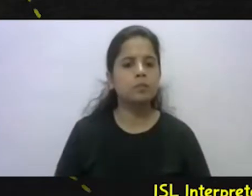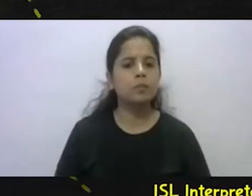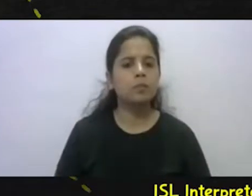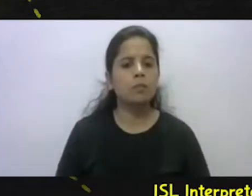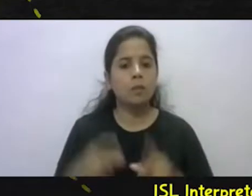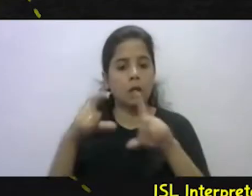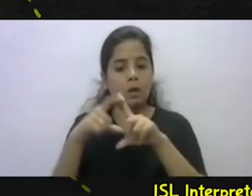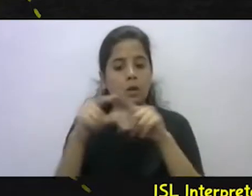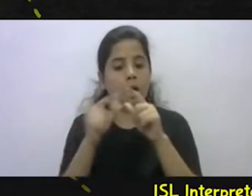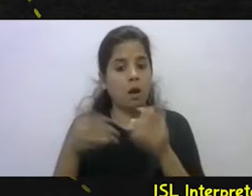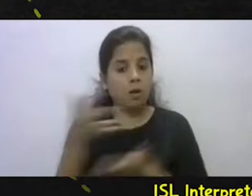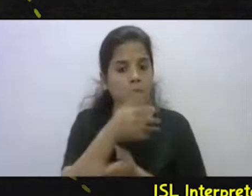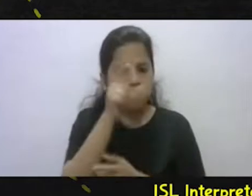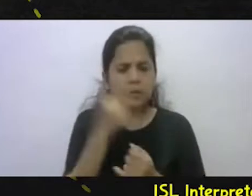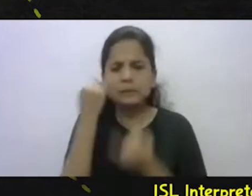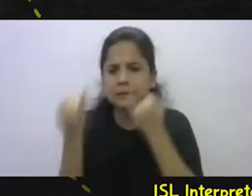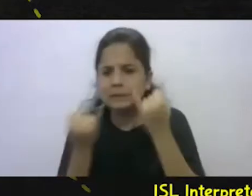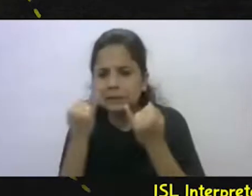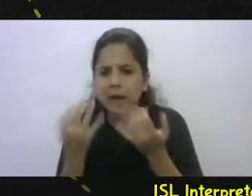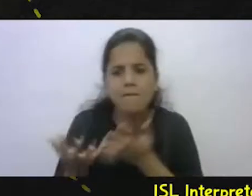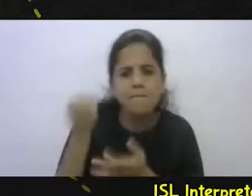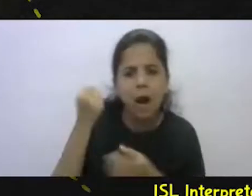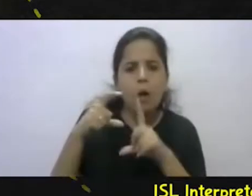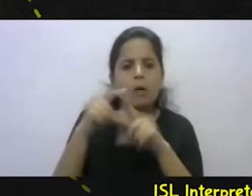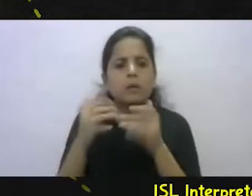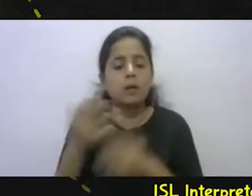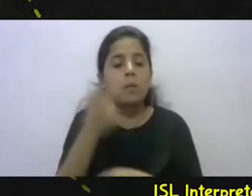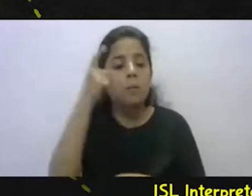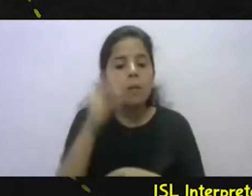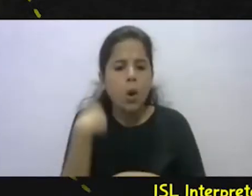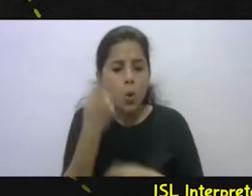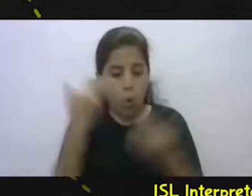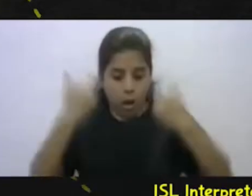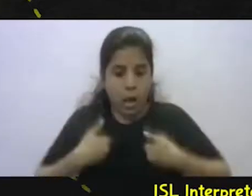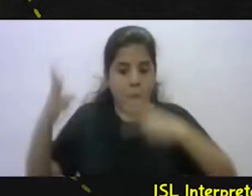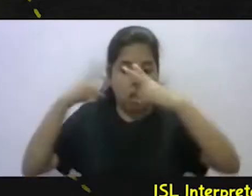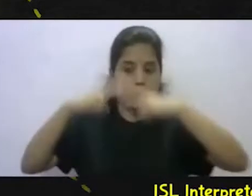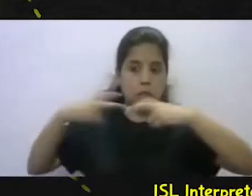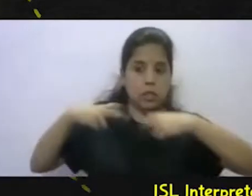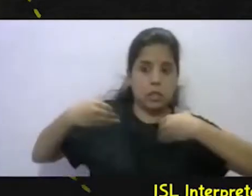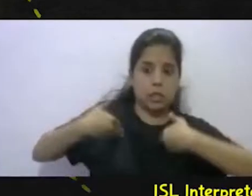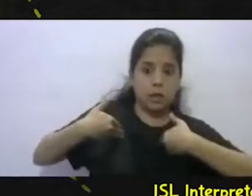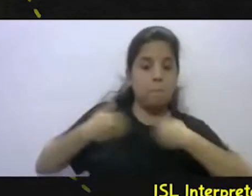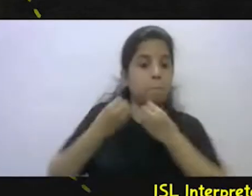the people try to find out about us, and for many